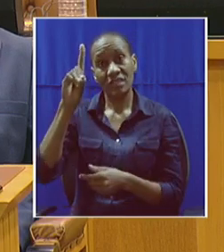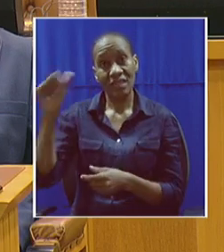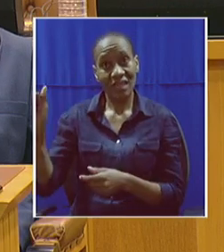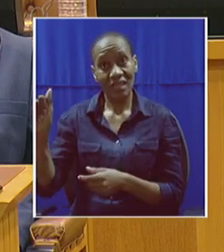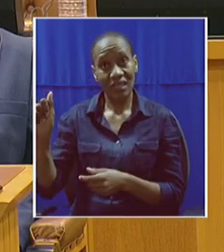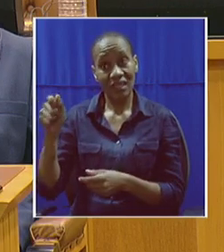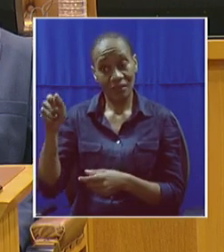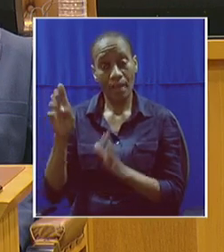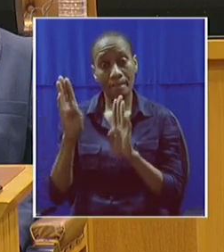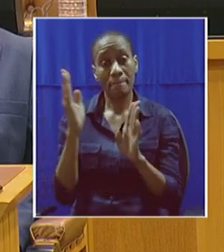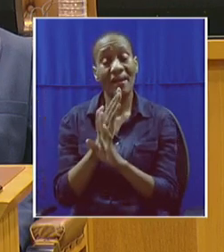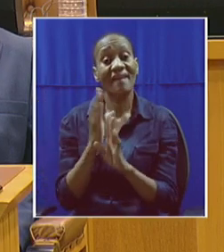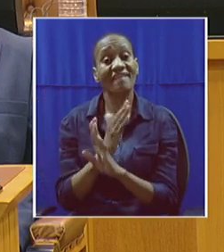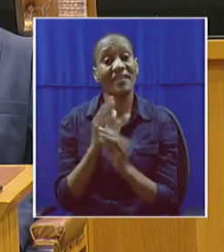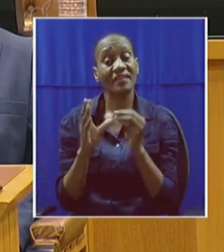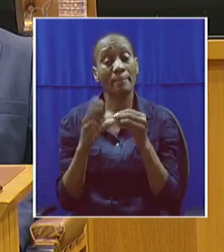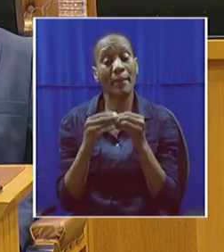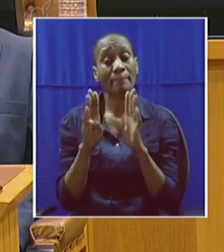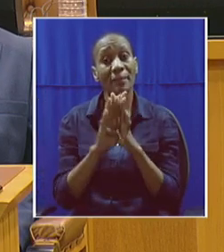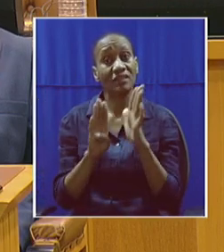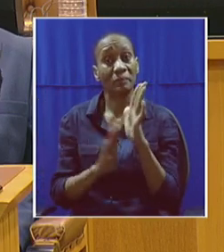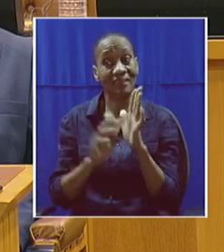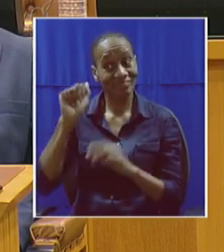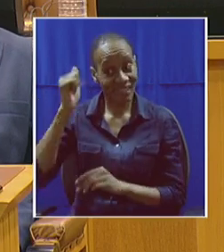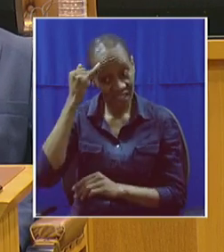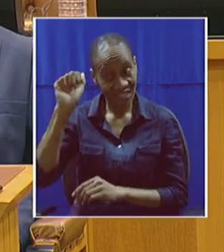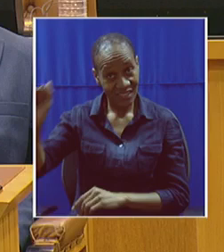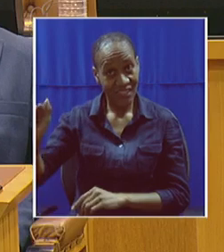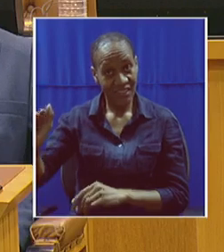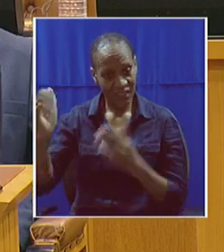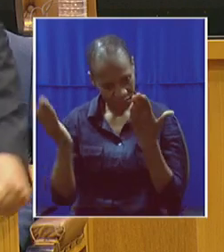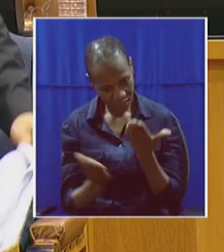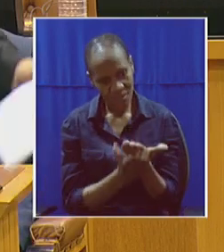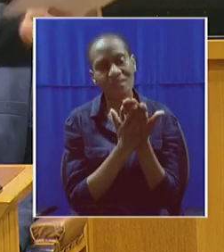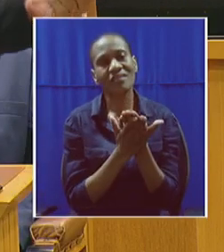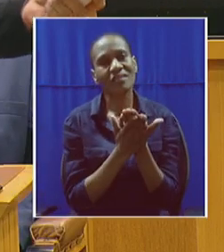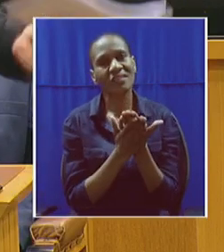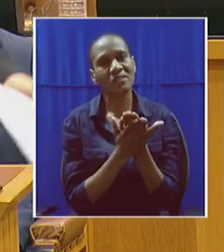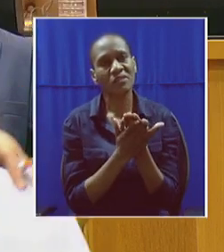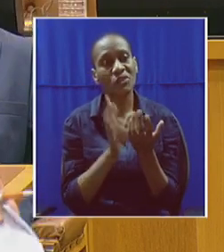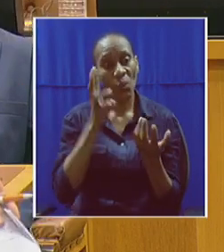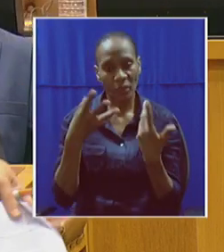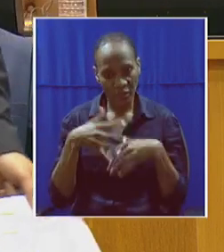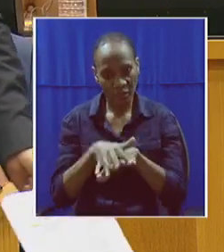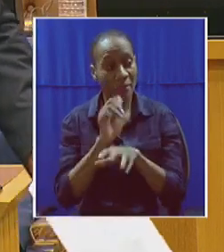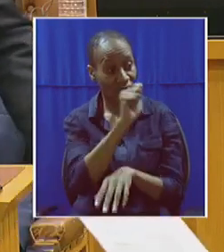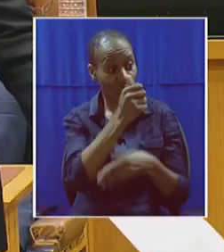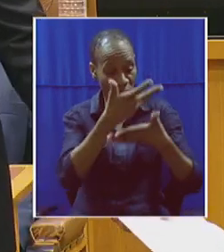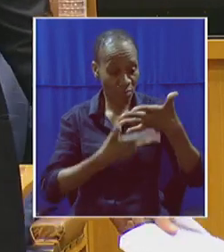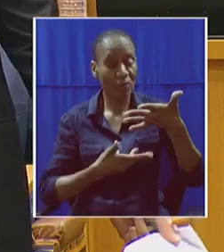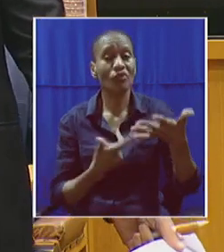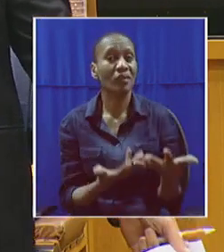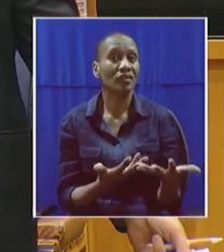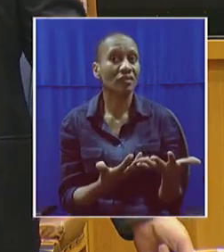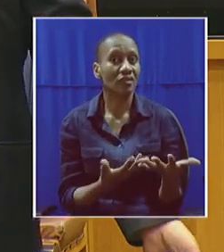members Bill the red tape ruction bill is actually uh listed as one of the things that needs to be implemented in your paper and which